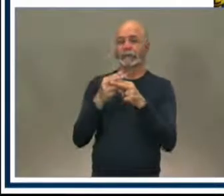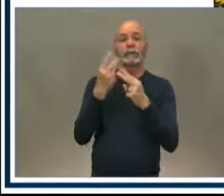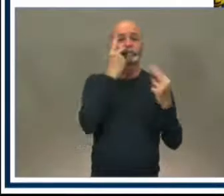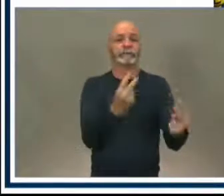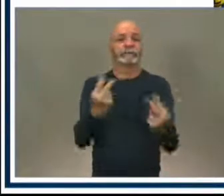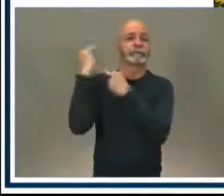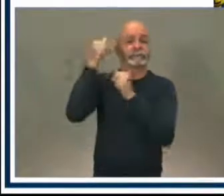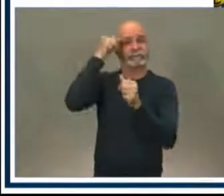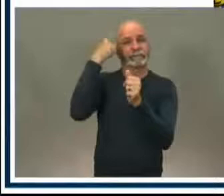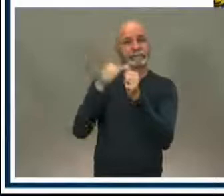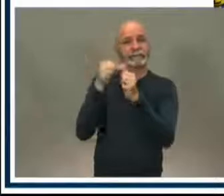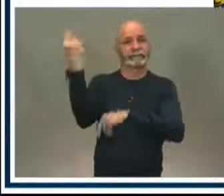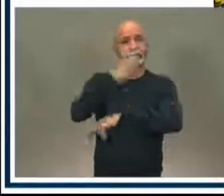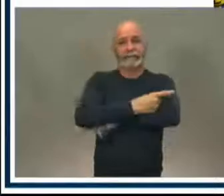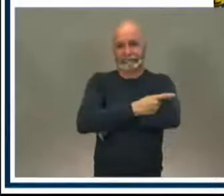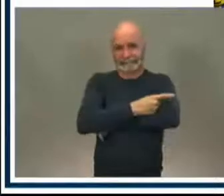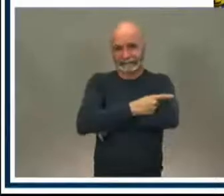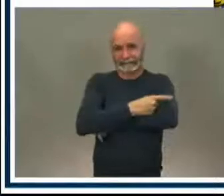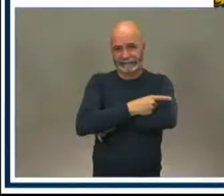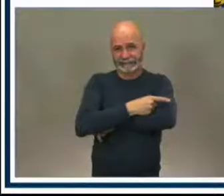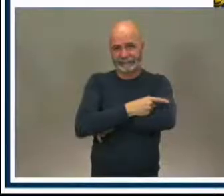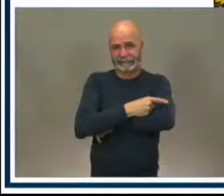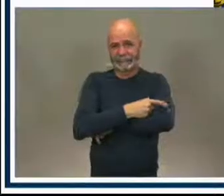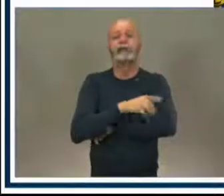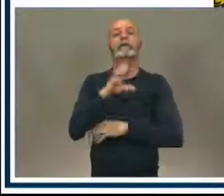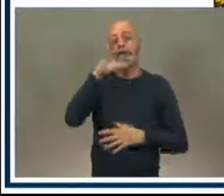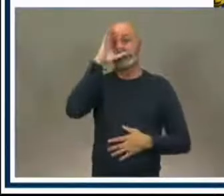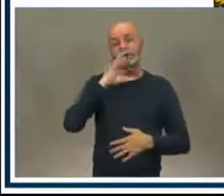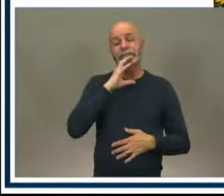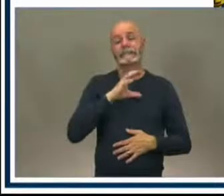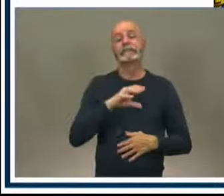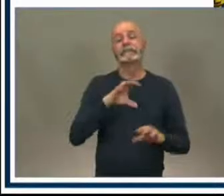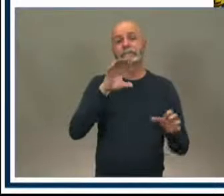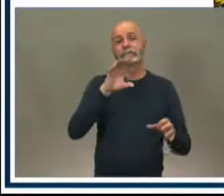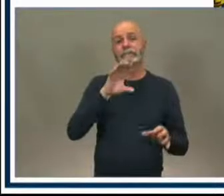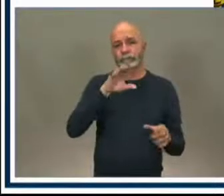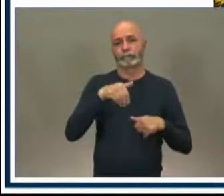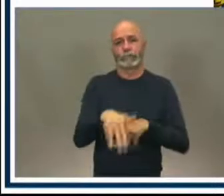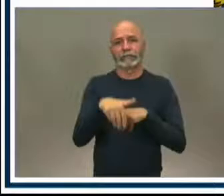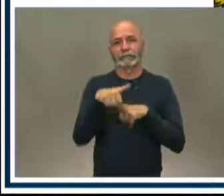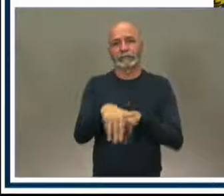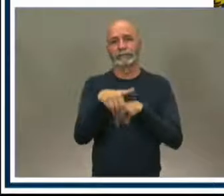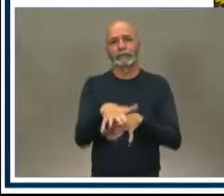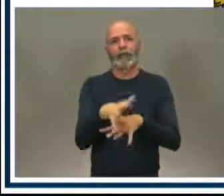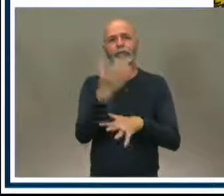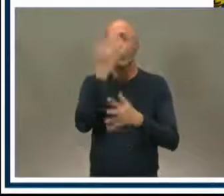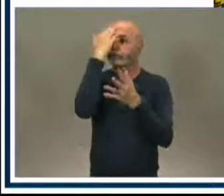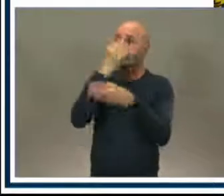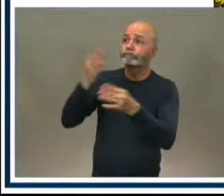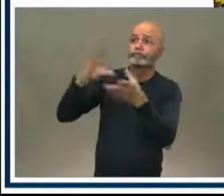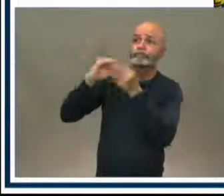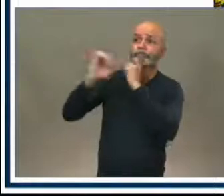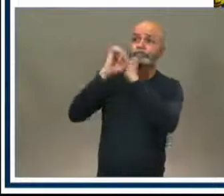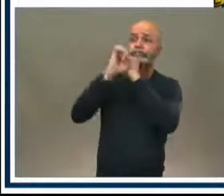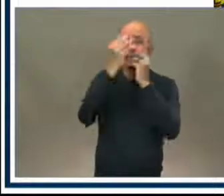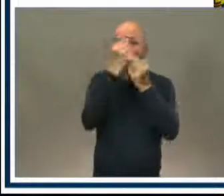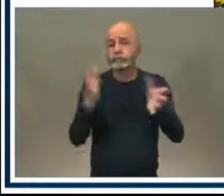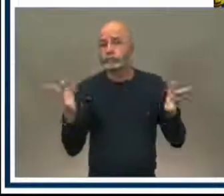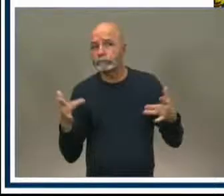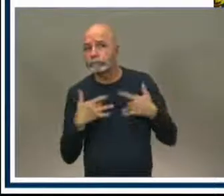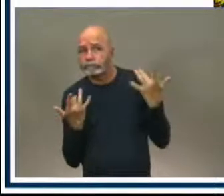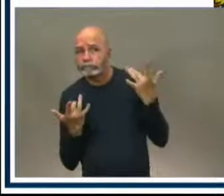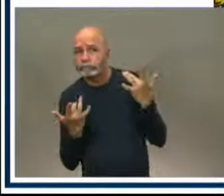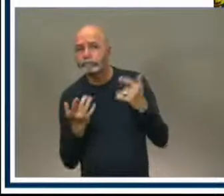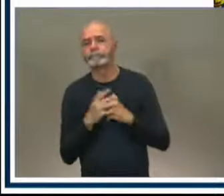who have opted to do outdoor parades, do you have any messages for people in terms of COVID spread? Well, we've gotten a